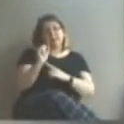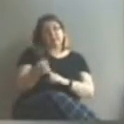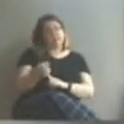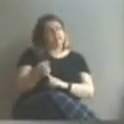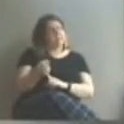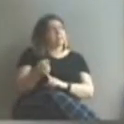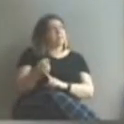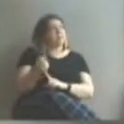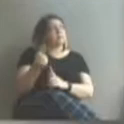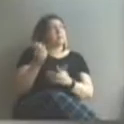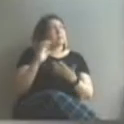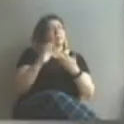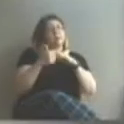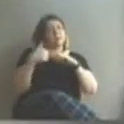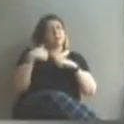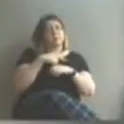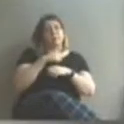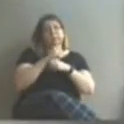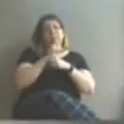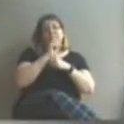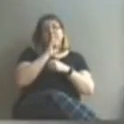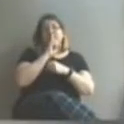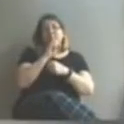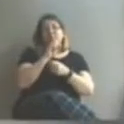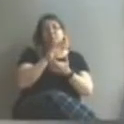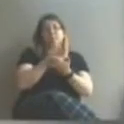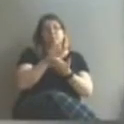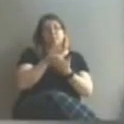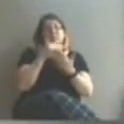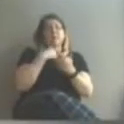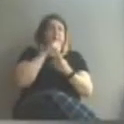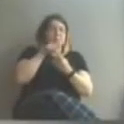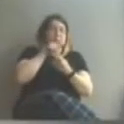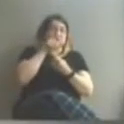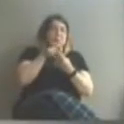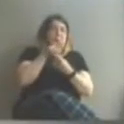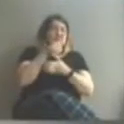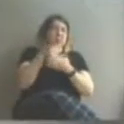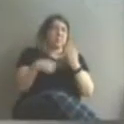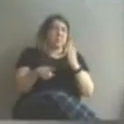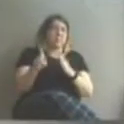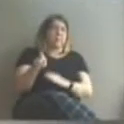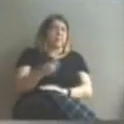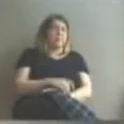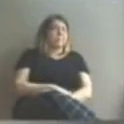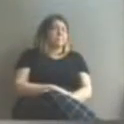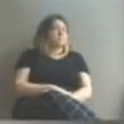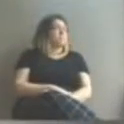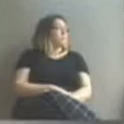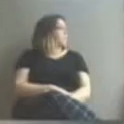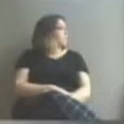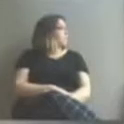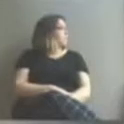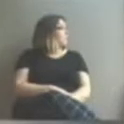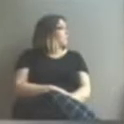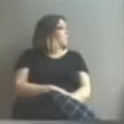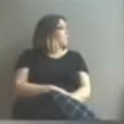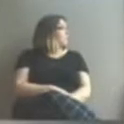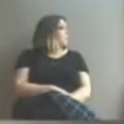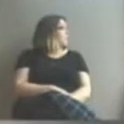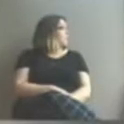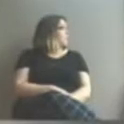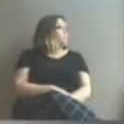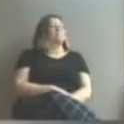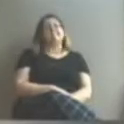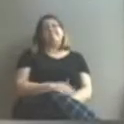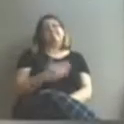situations. So how are we making sure that the schools have exactly what they need? Ms. Porter, I don't know